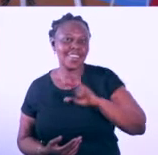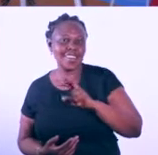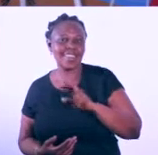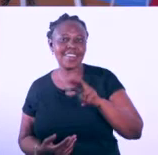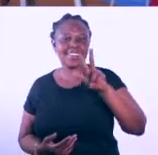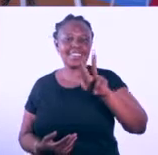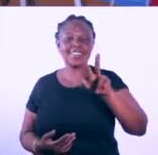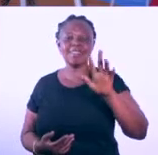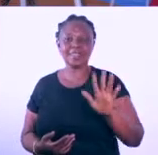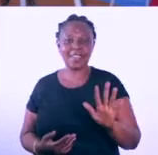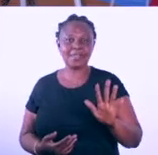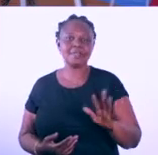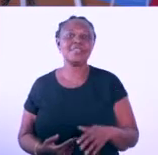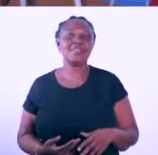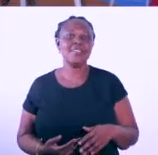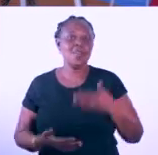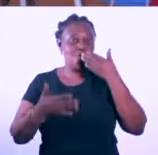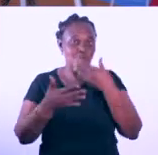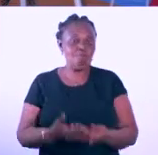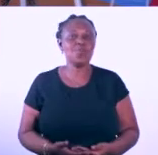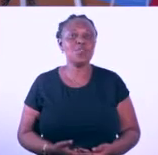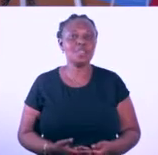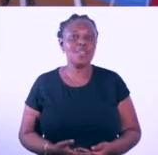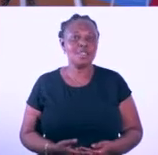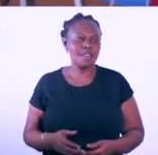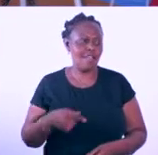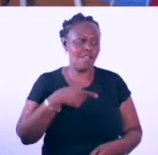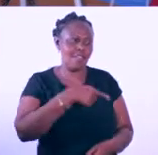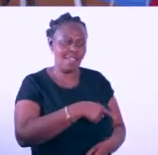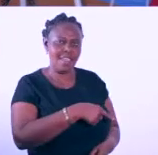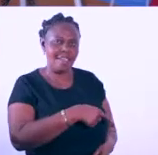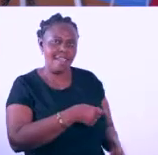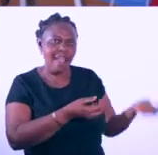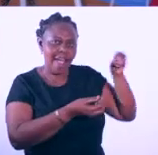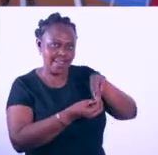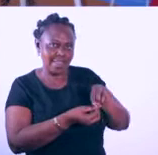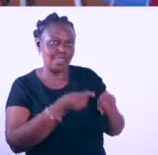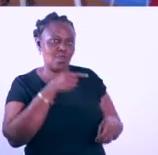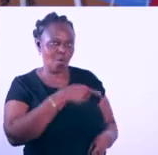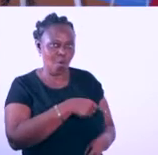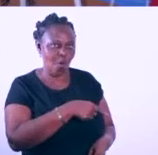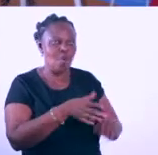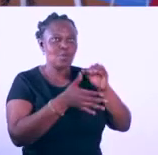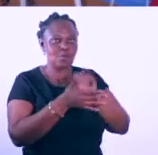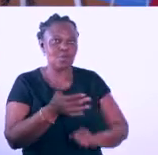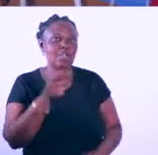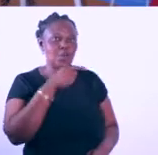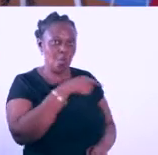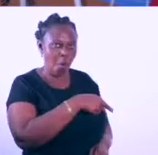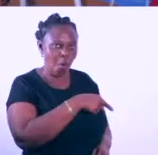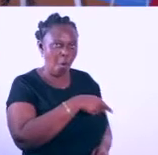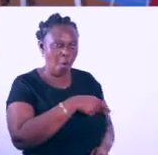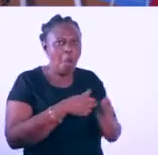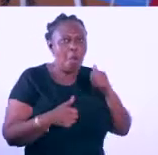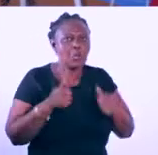335. Good. Now, over here, we have addition and subtraction. Which